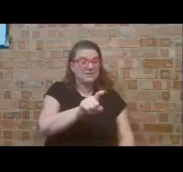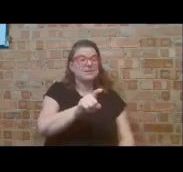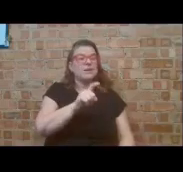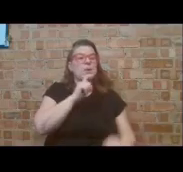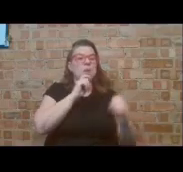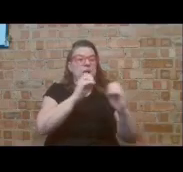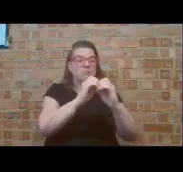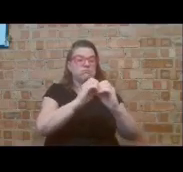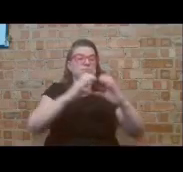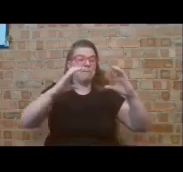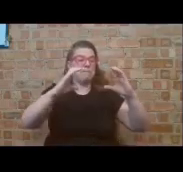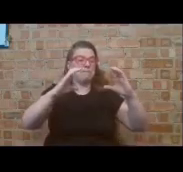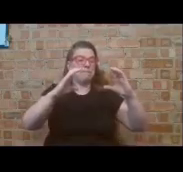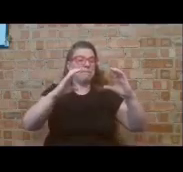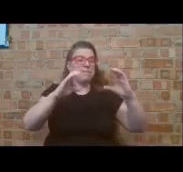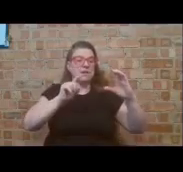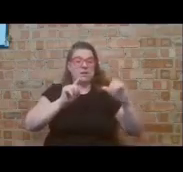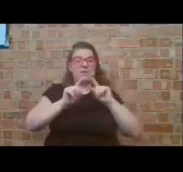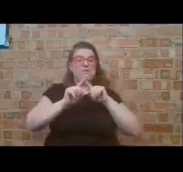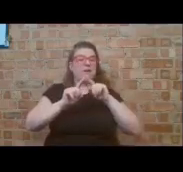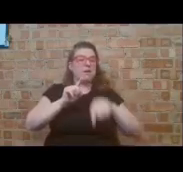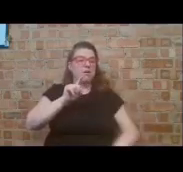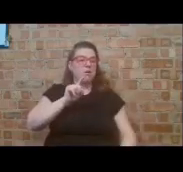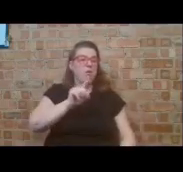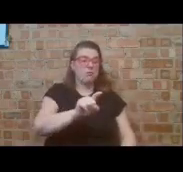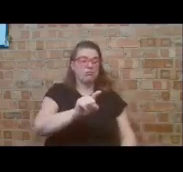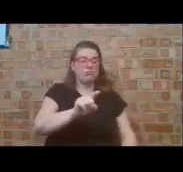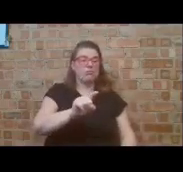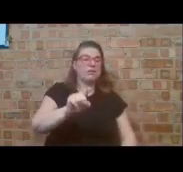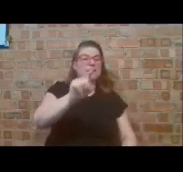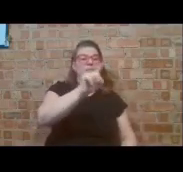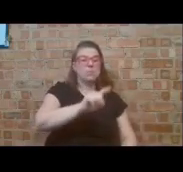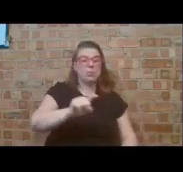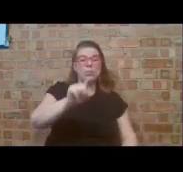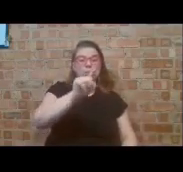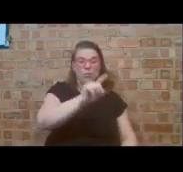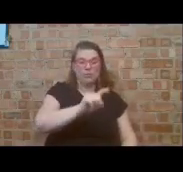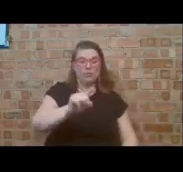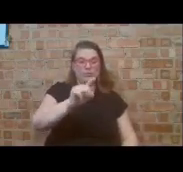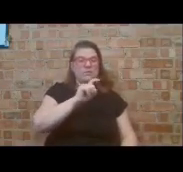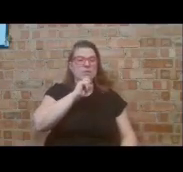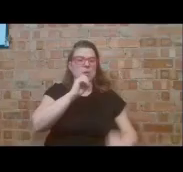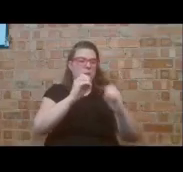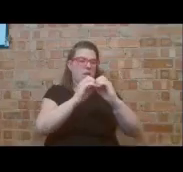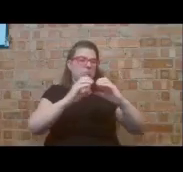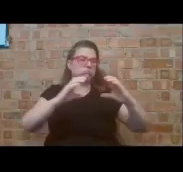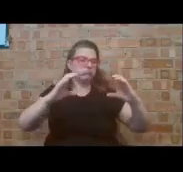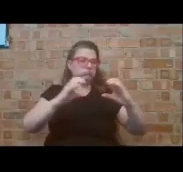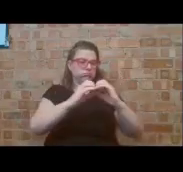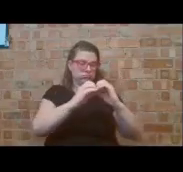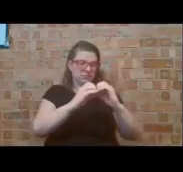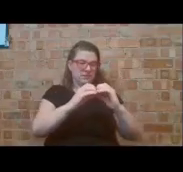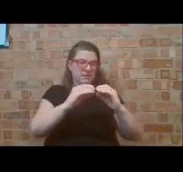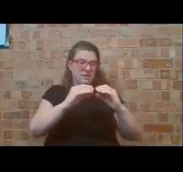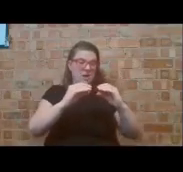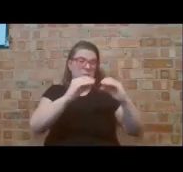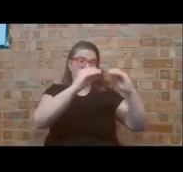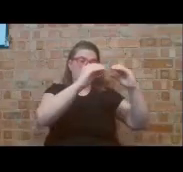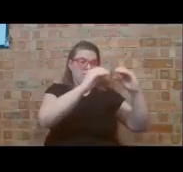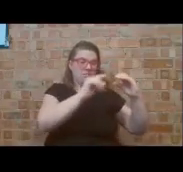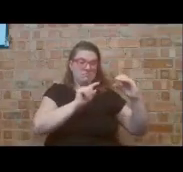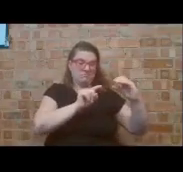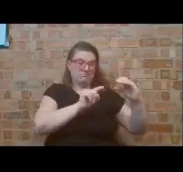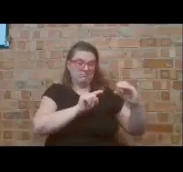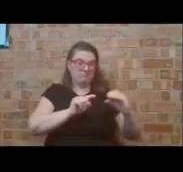zoom, and then keep your finger on the screen, and if you move it around, it will move around the screen with your finger as it